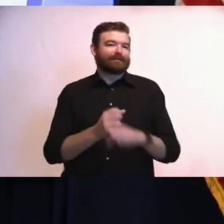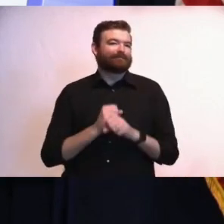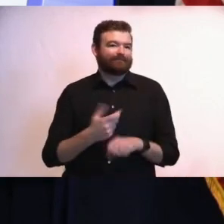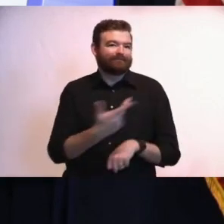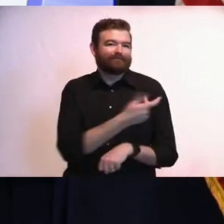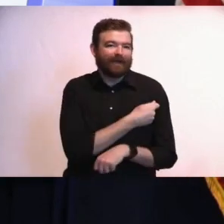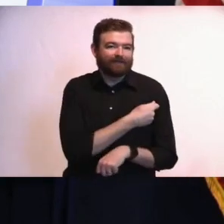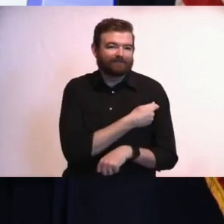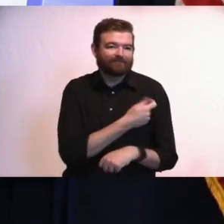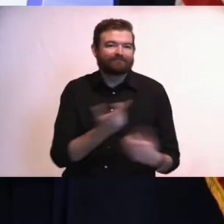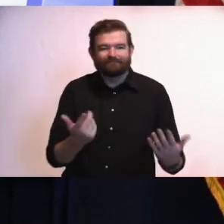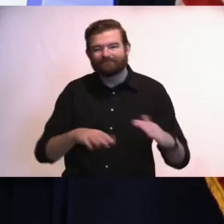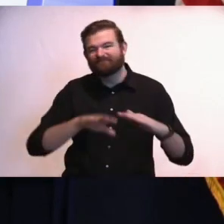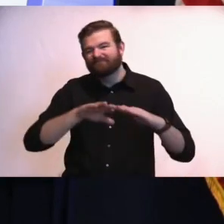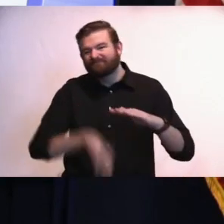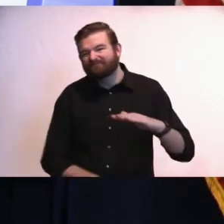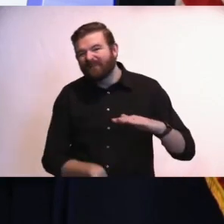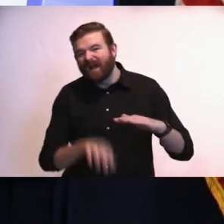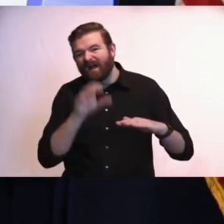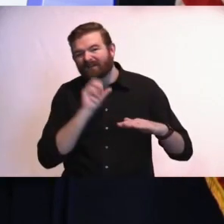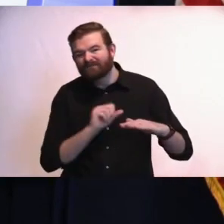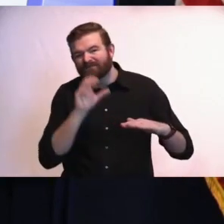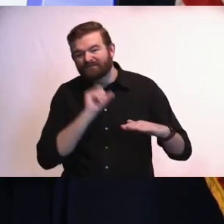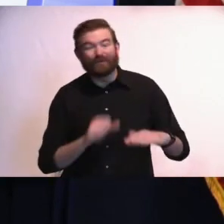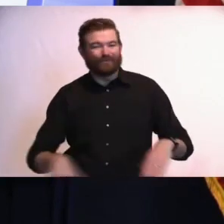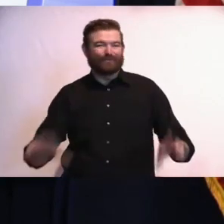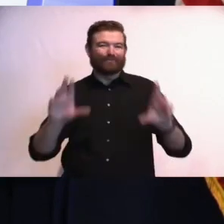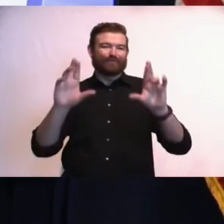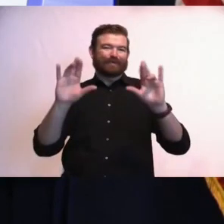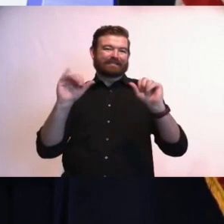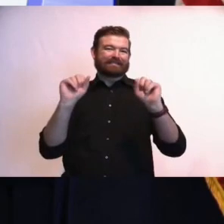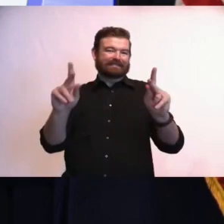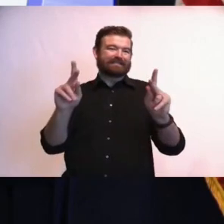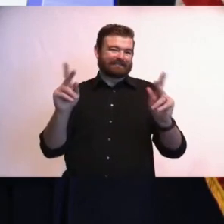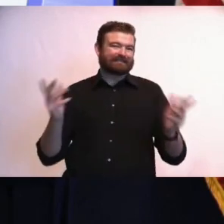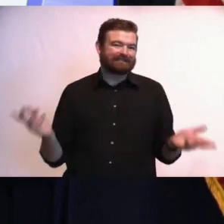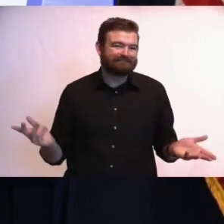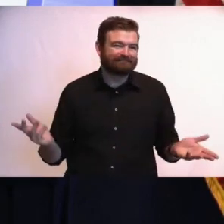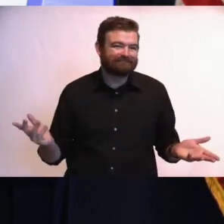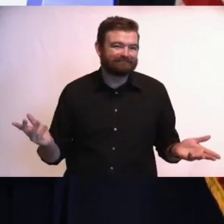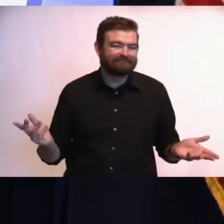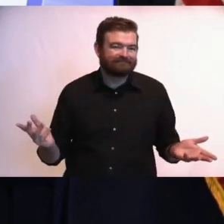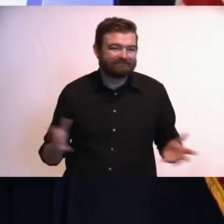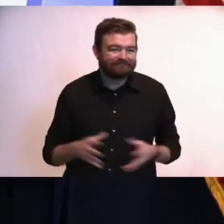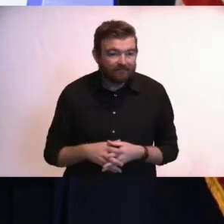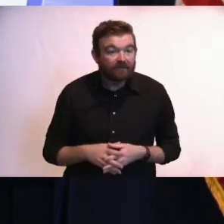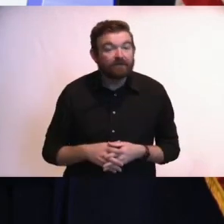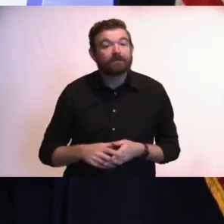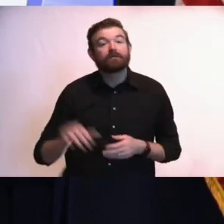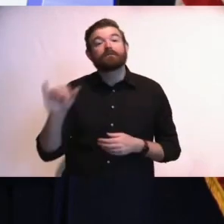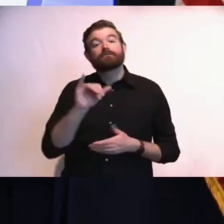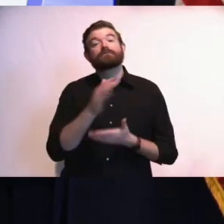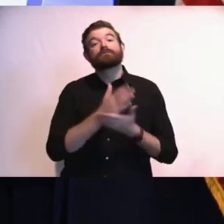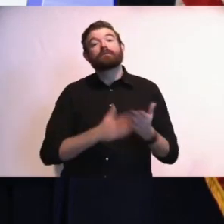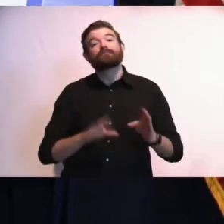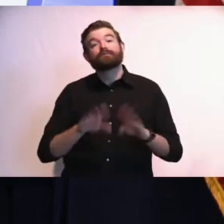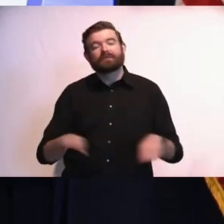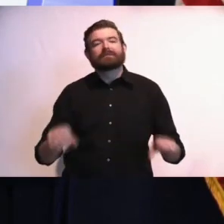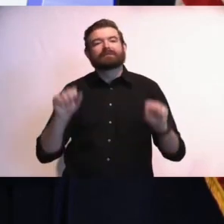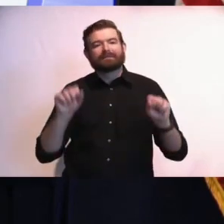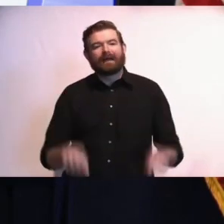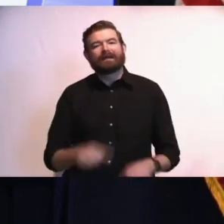at risk. There is also a concern for children at risk for multisystem inflammatory